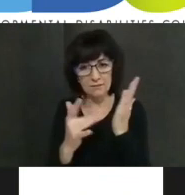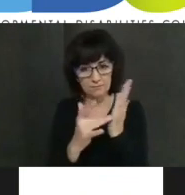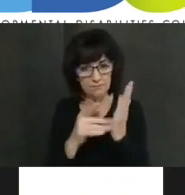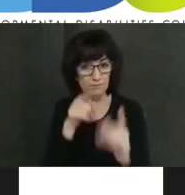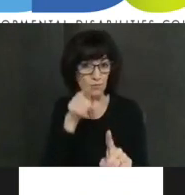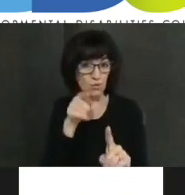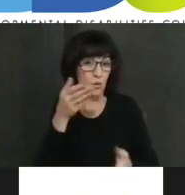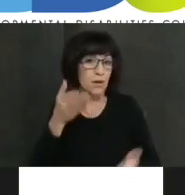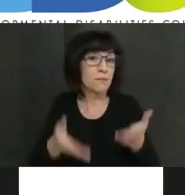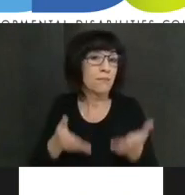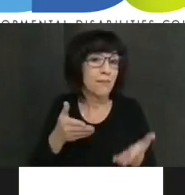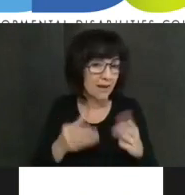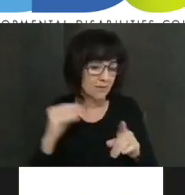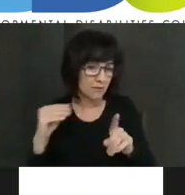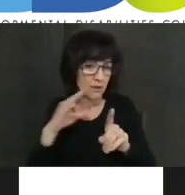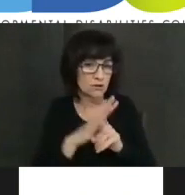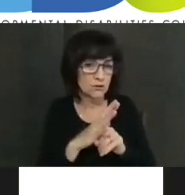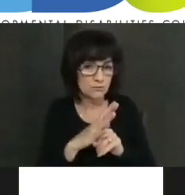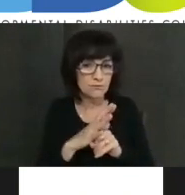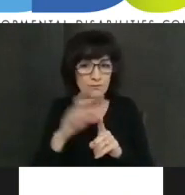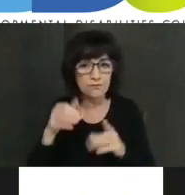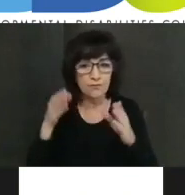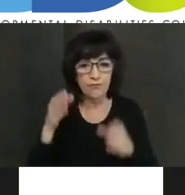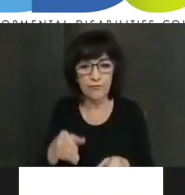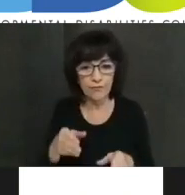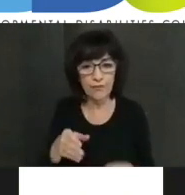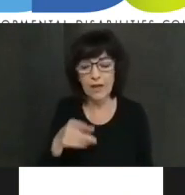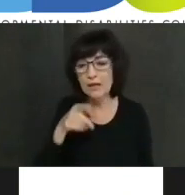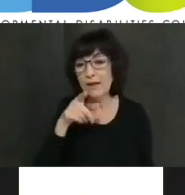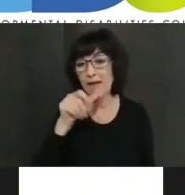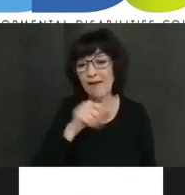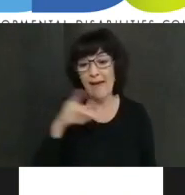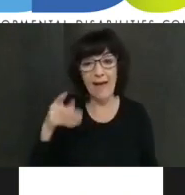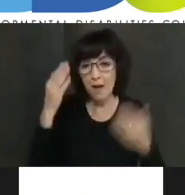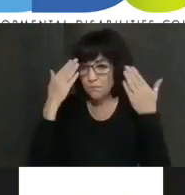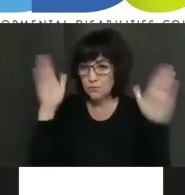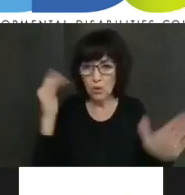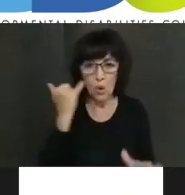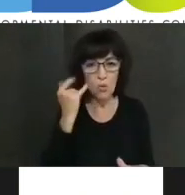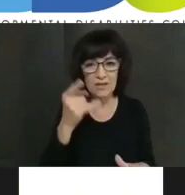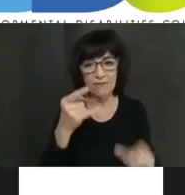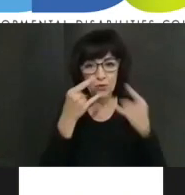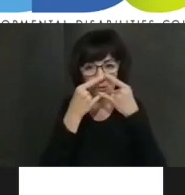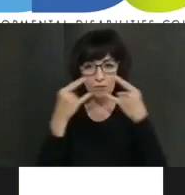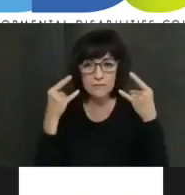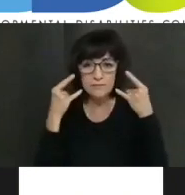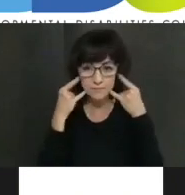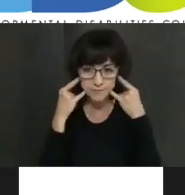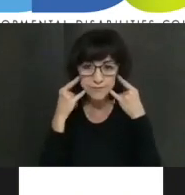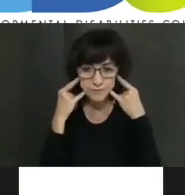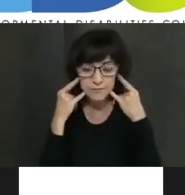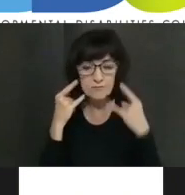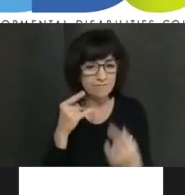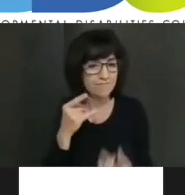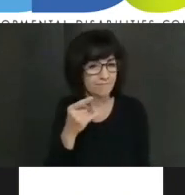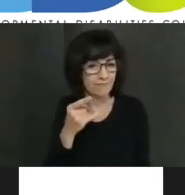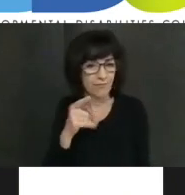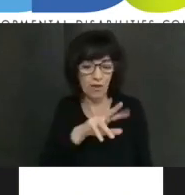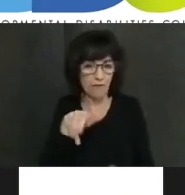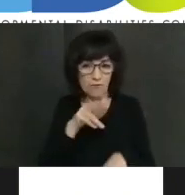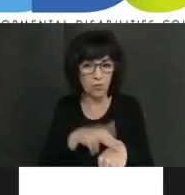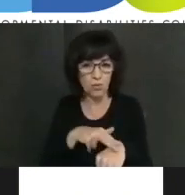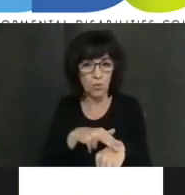with COVID-19. Now, the app doesn't know if you're wearing a mask, and that is the single best thing that you can do, that we all can